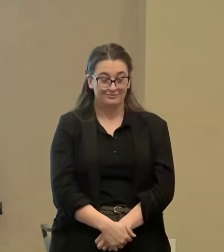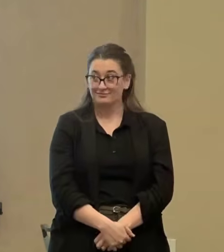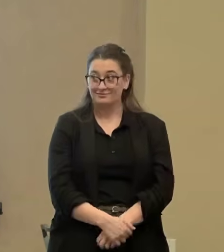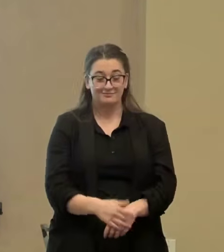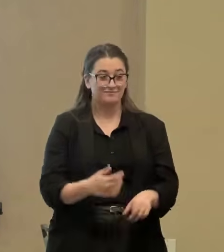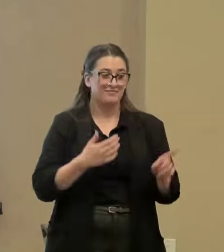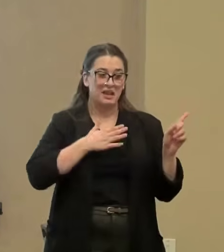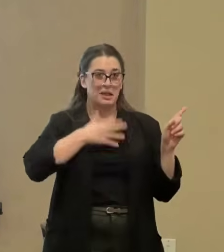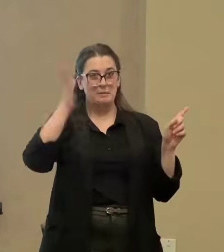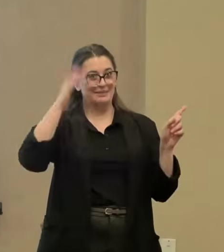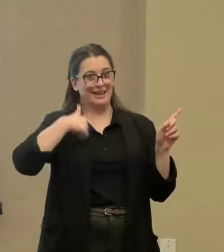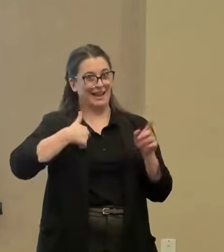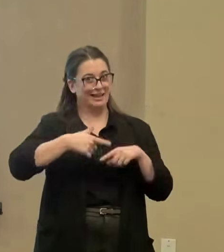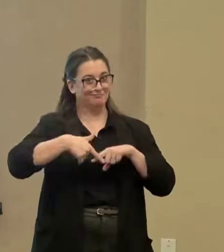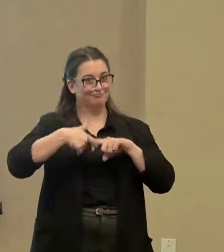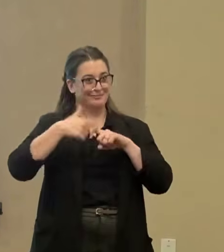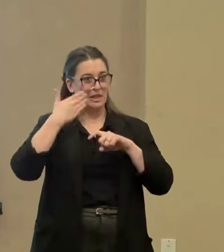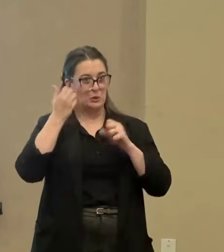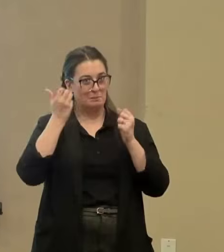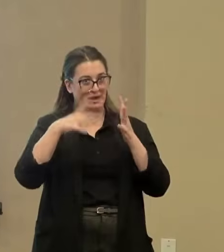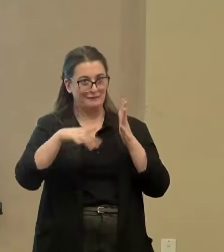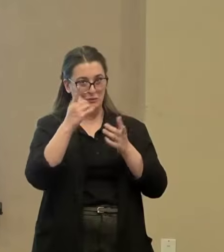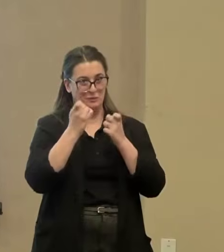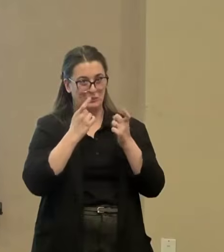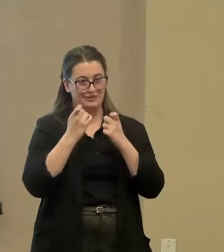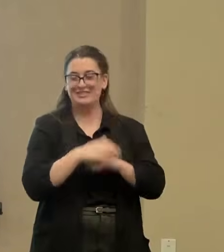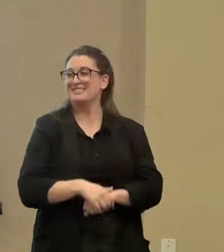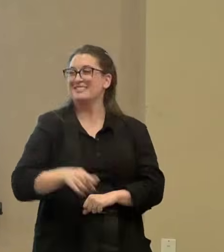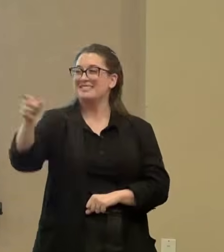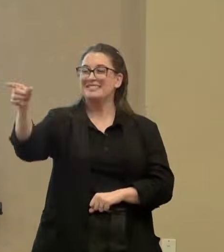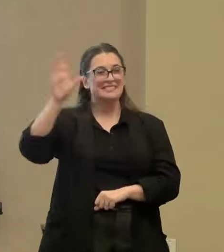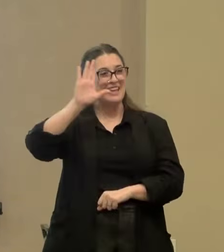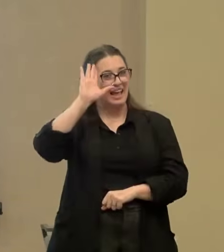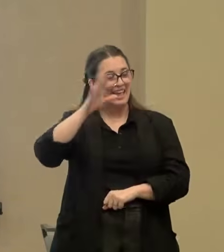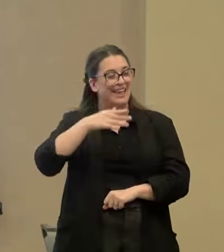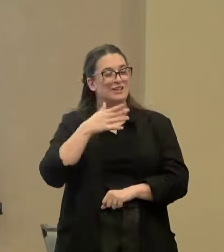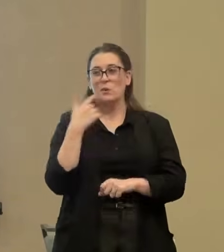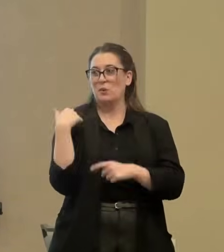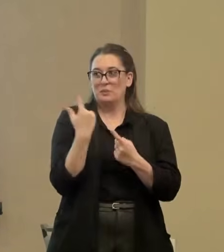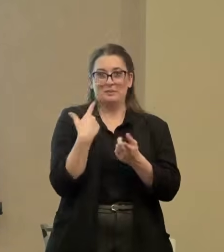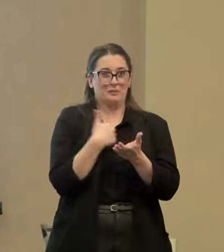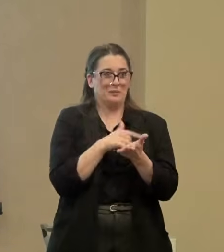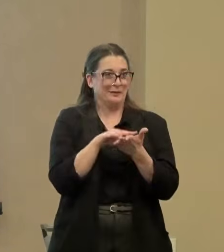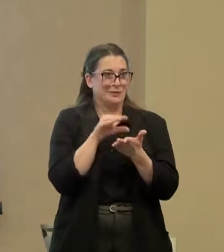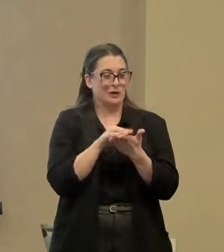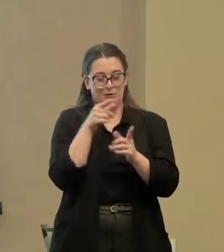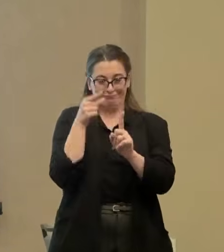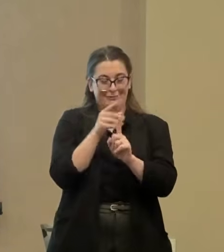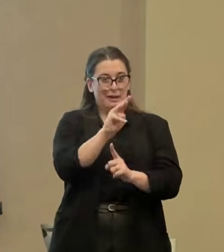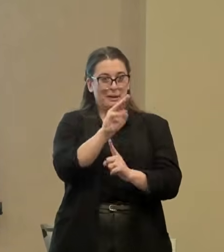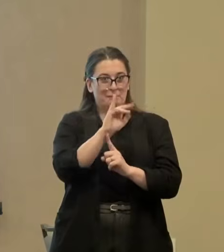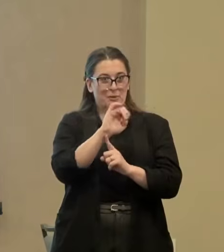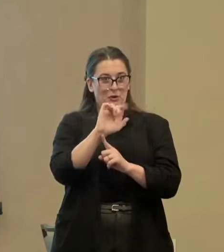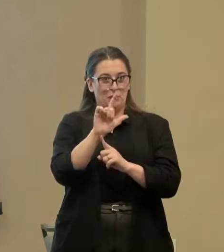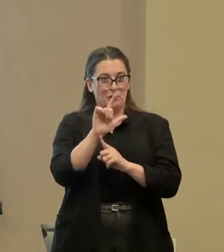That's why I didn't make my talk too long. I know you guys have plenty of questions for me. Hi, so as we've learned today, mineral sunscreen is